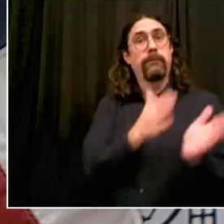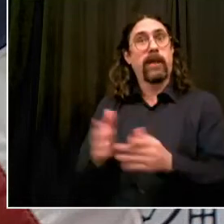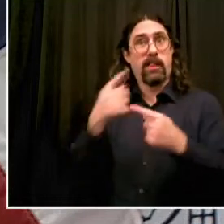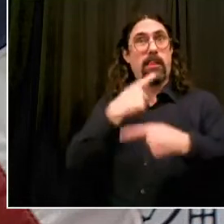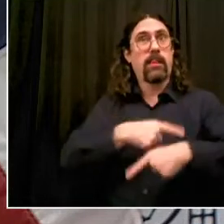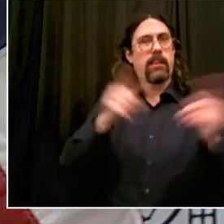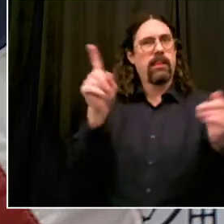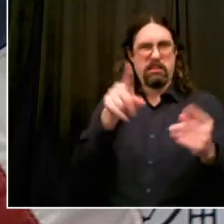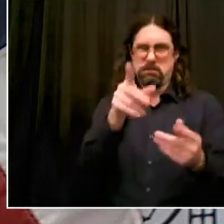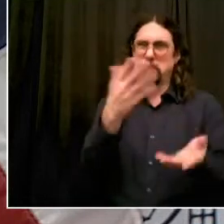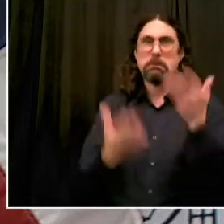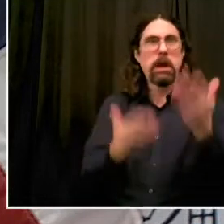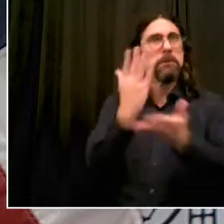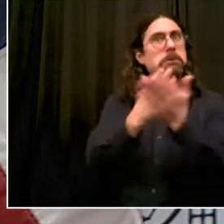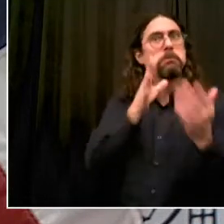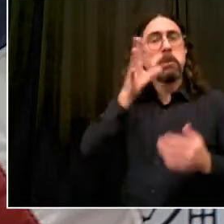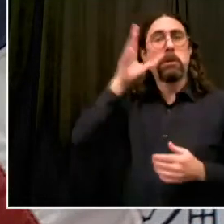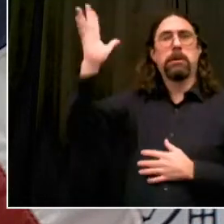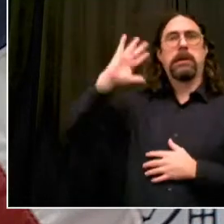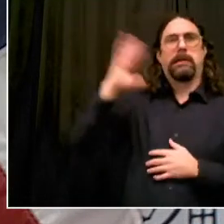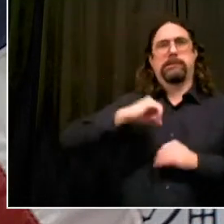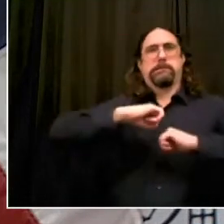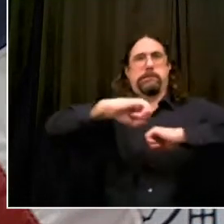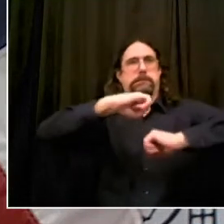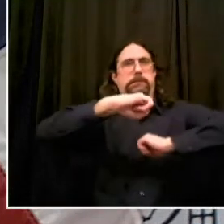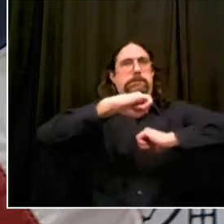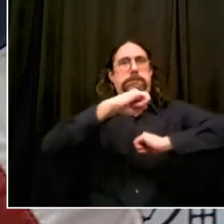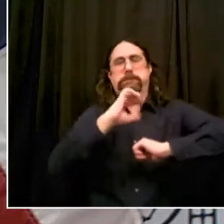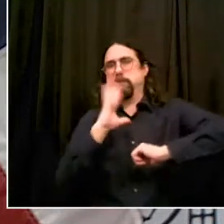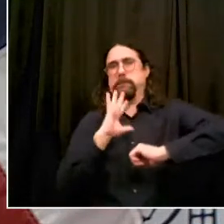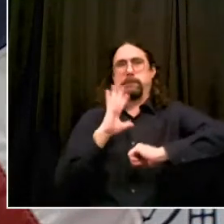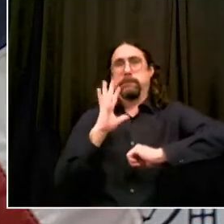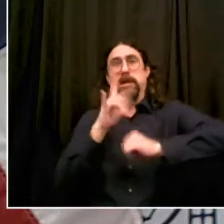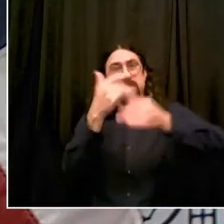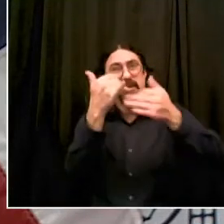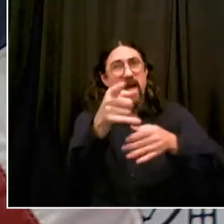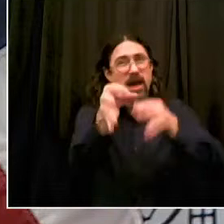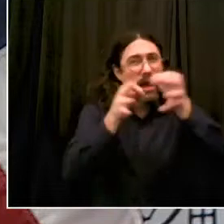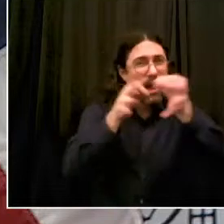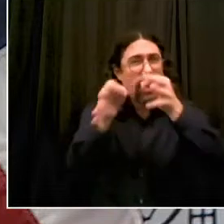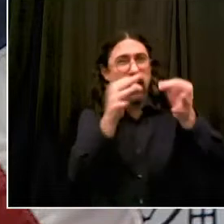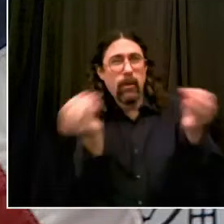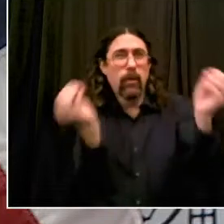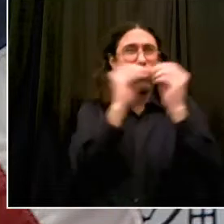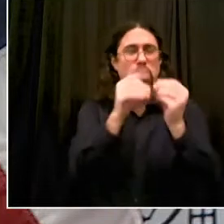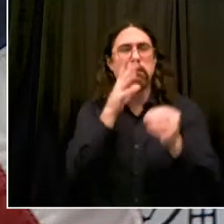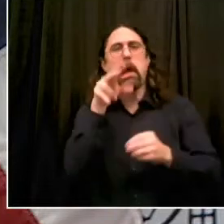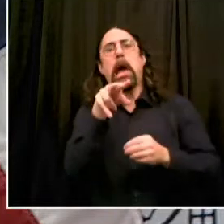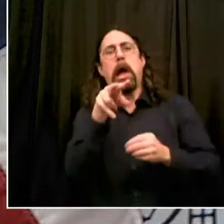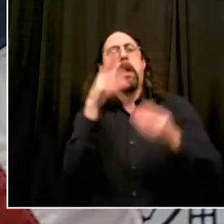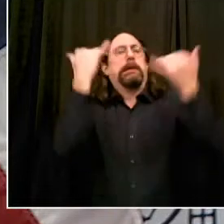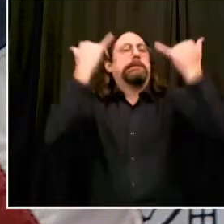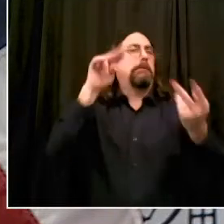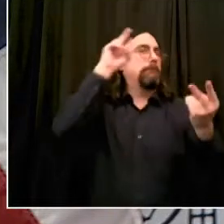is important to note that even with the backdrop you talked about, over 30,000 parents decided they did want to opt in during that